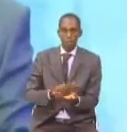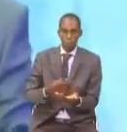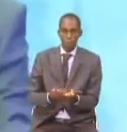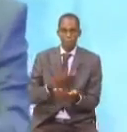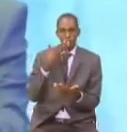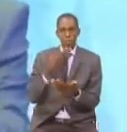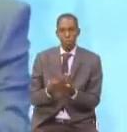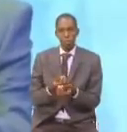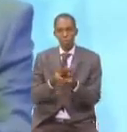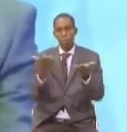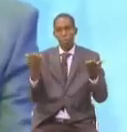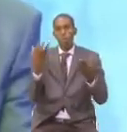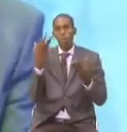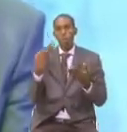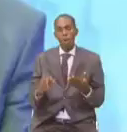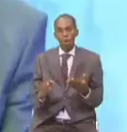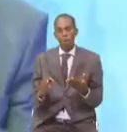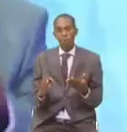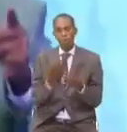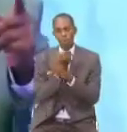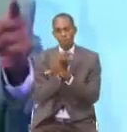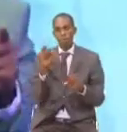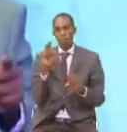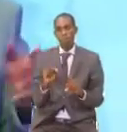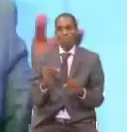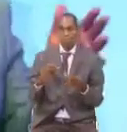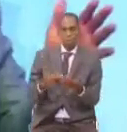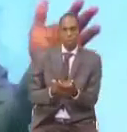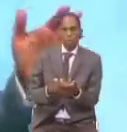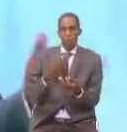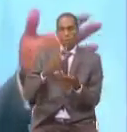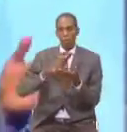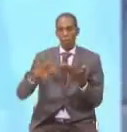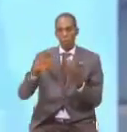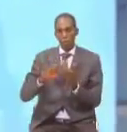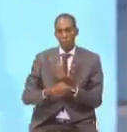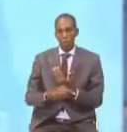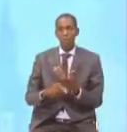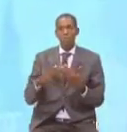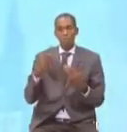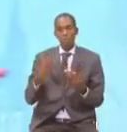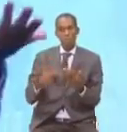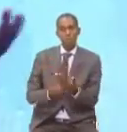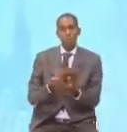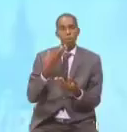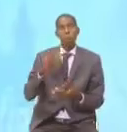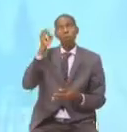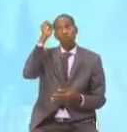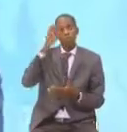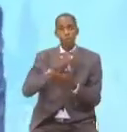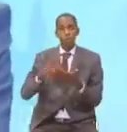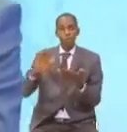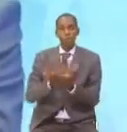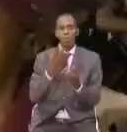salvation, the gospel of forgiveness, the gospel of his righteousness coming to you. You